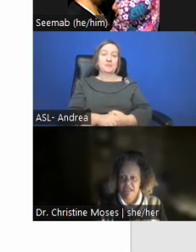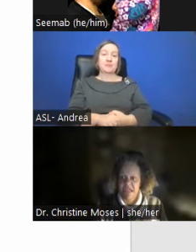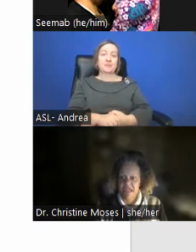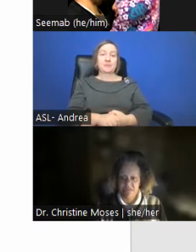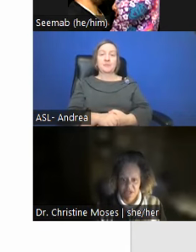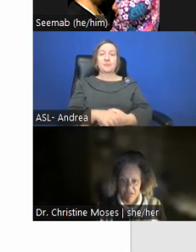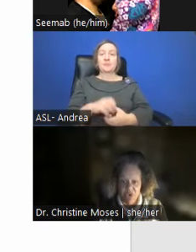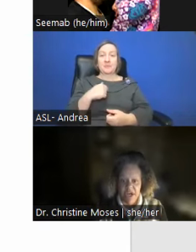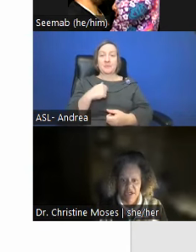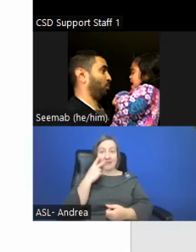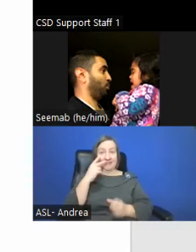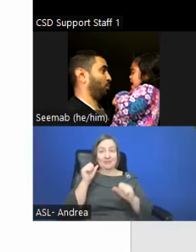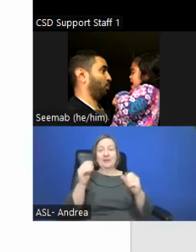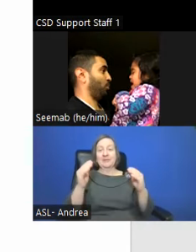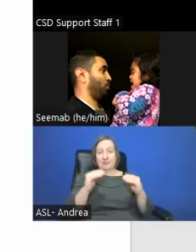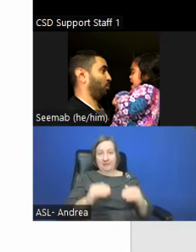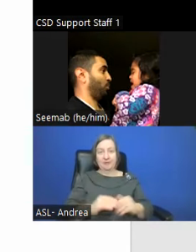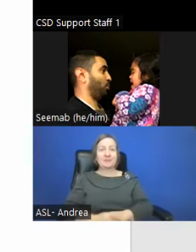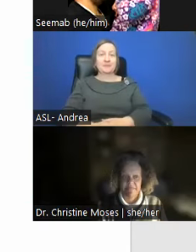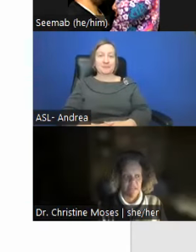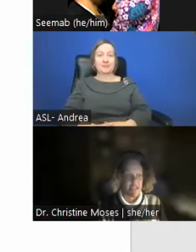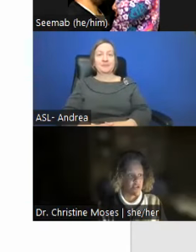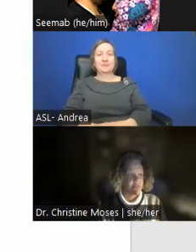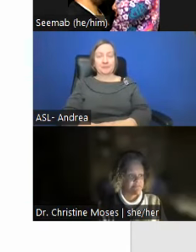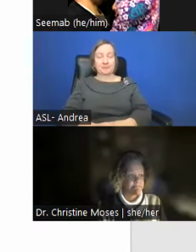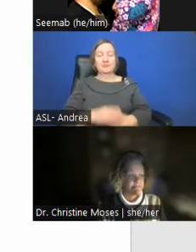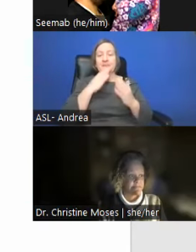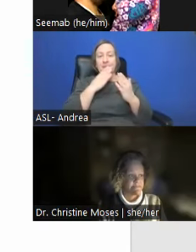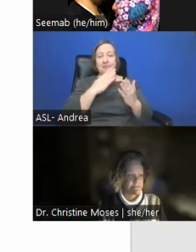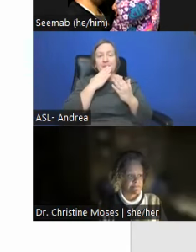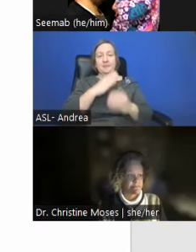I see we can move on. Thank you.